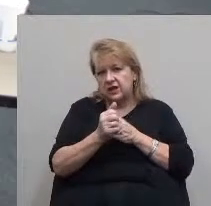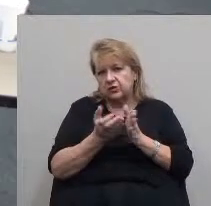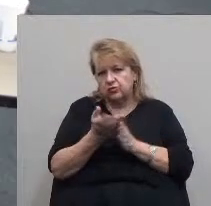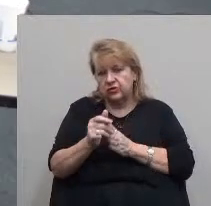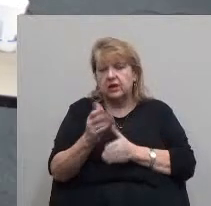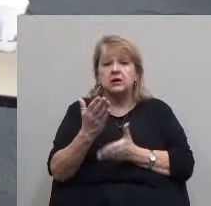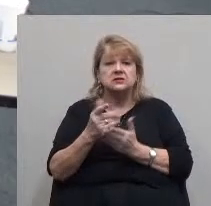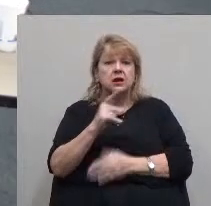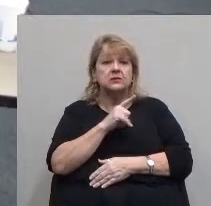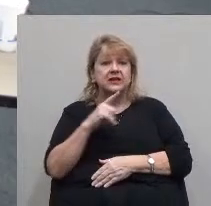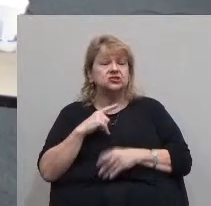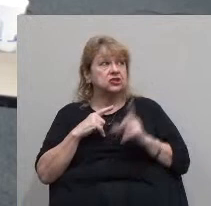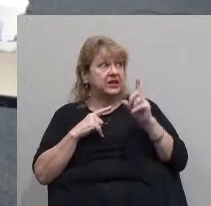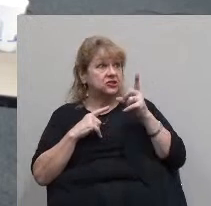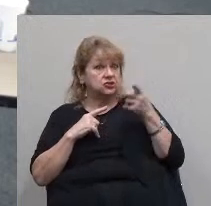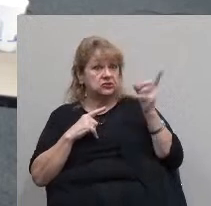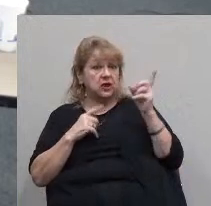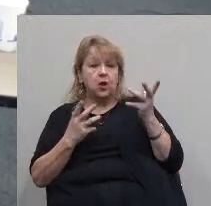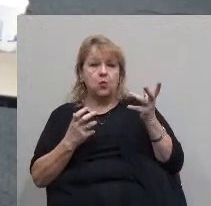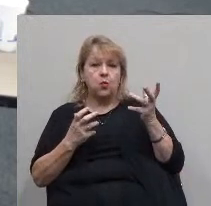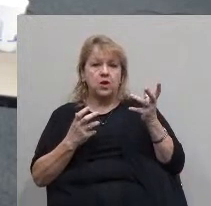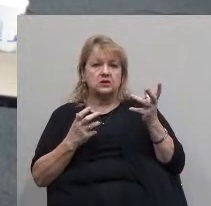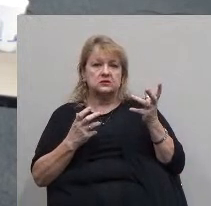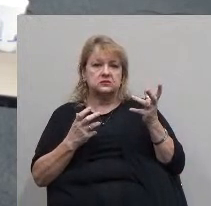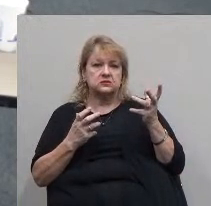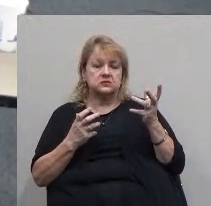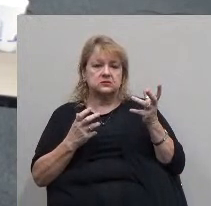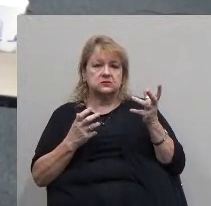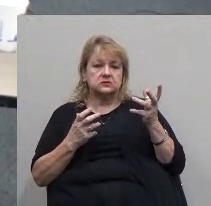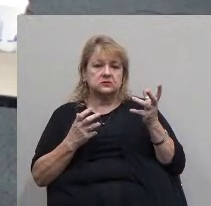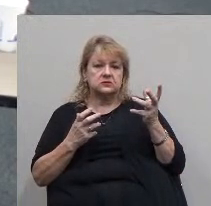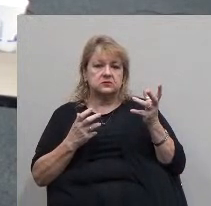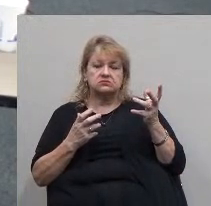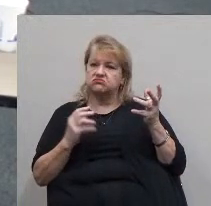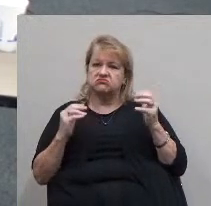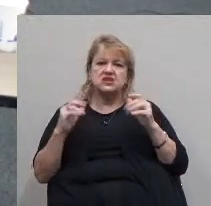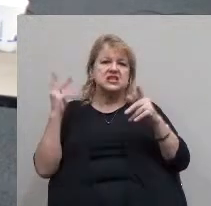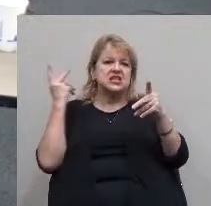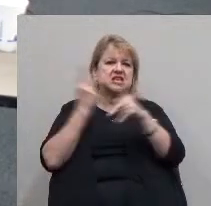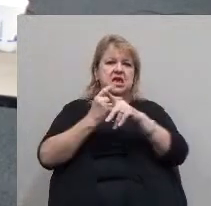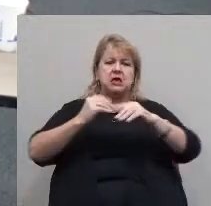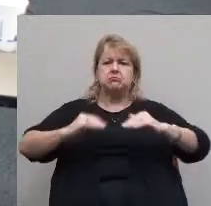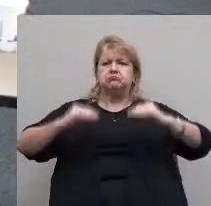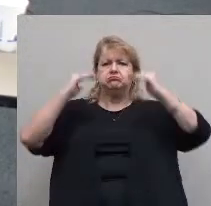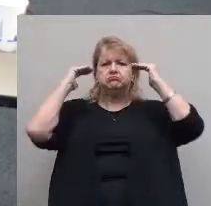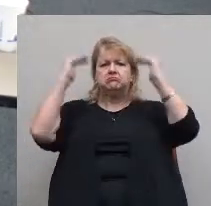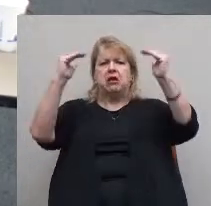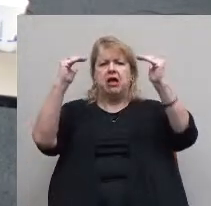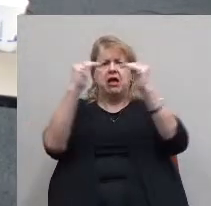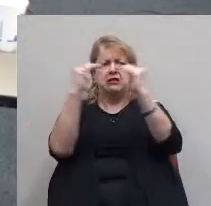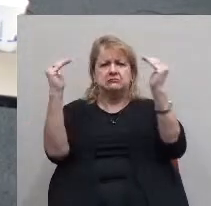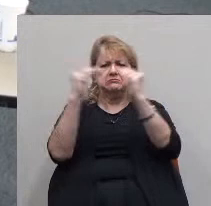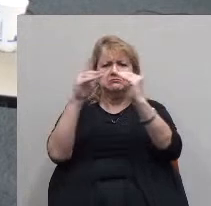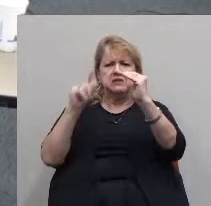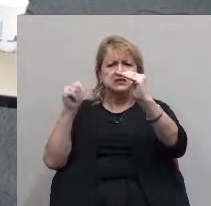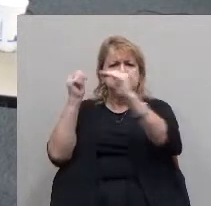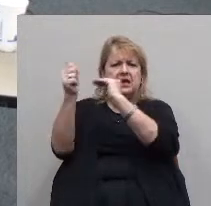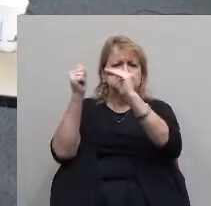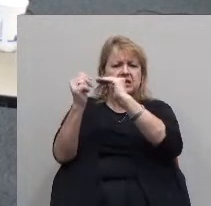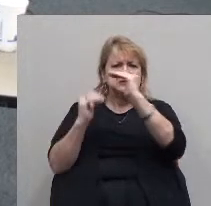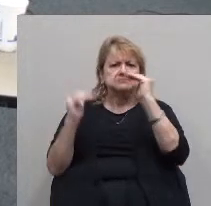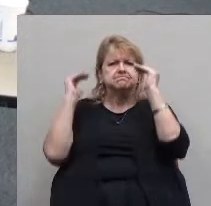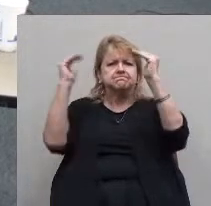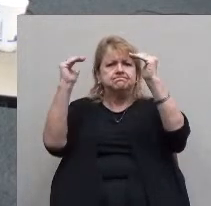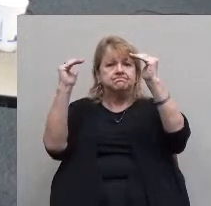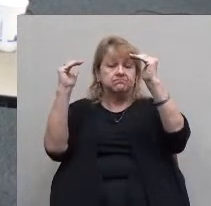legislators, there are some who want to maintain a very high standard of teacher quality, which of course we all want quality teachers in the classroom. So